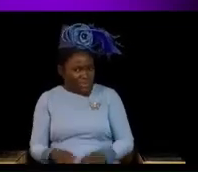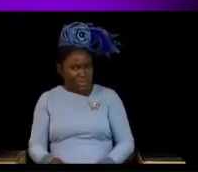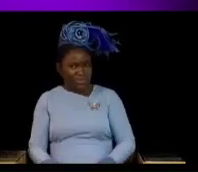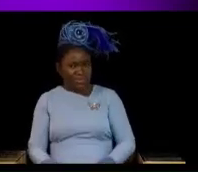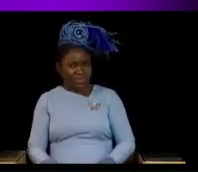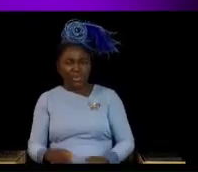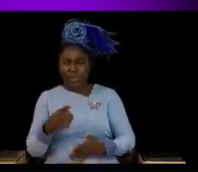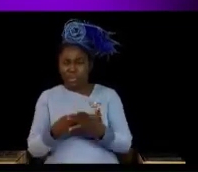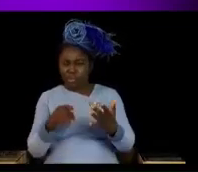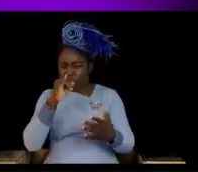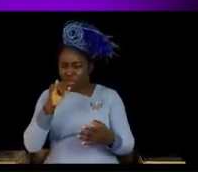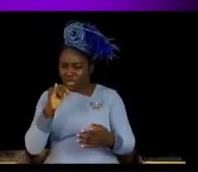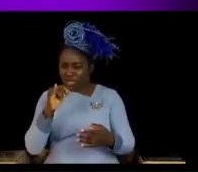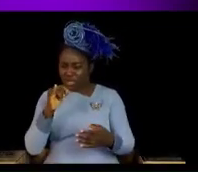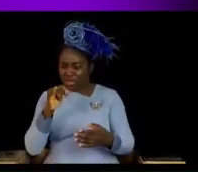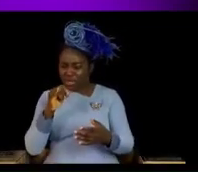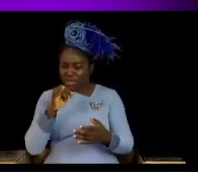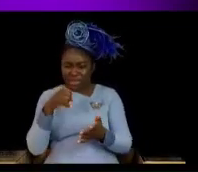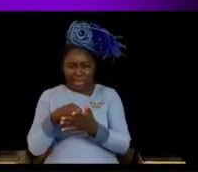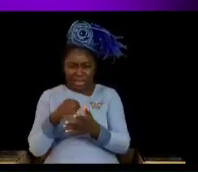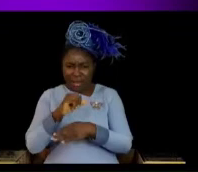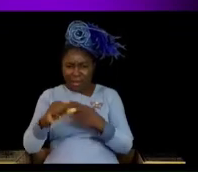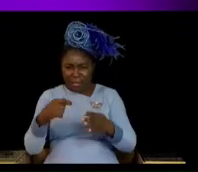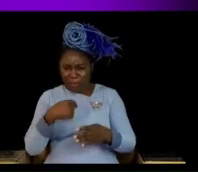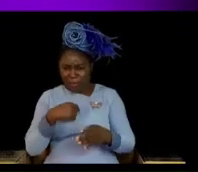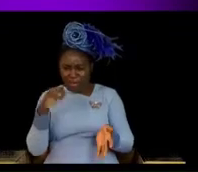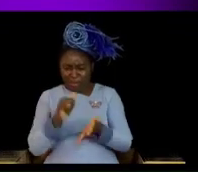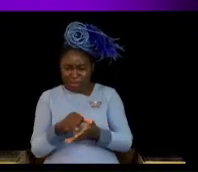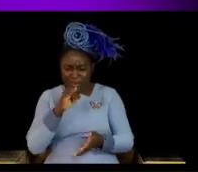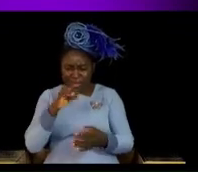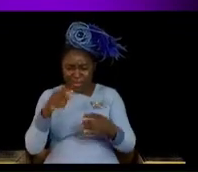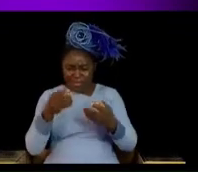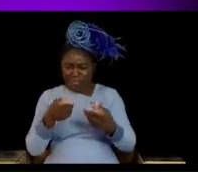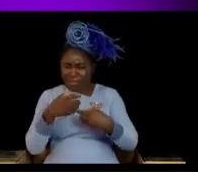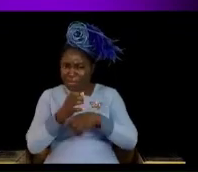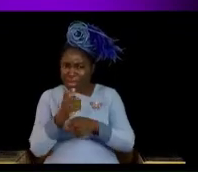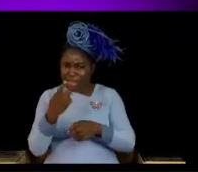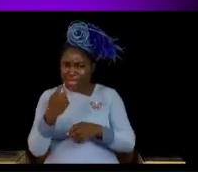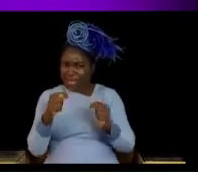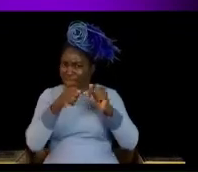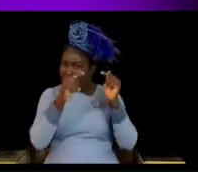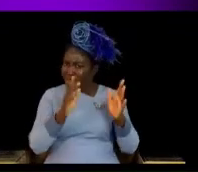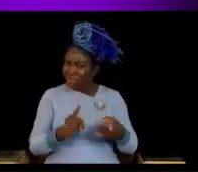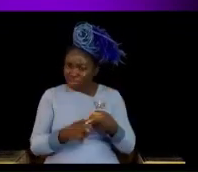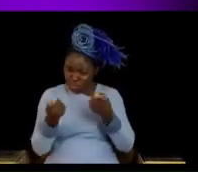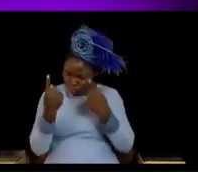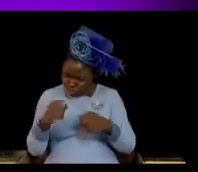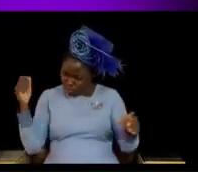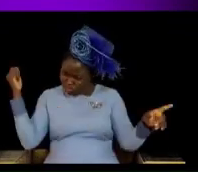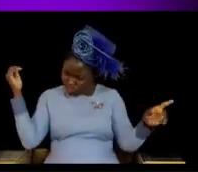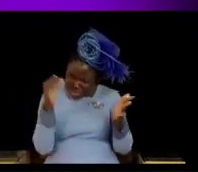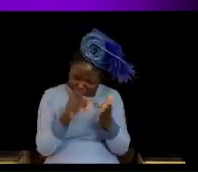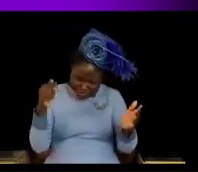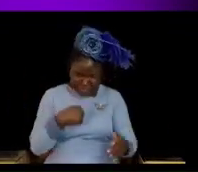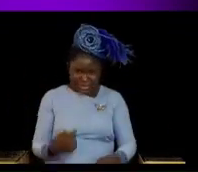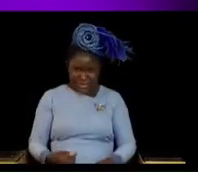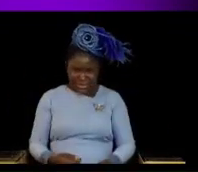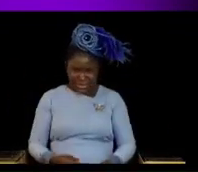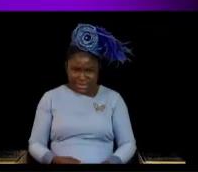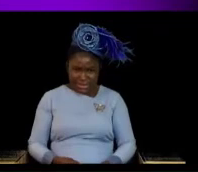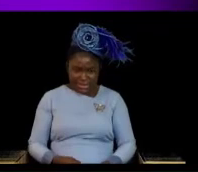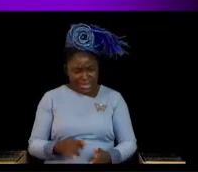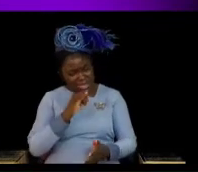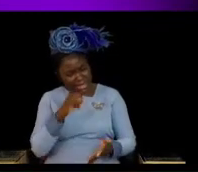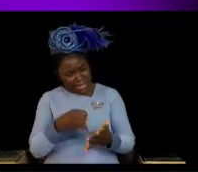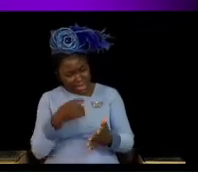interest amongst them? Is it because of your colorful destiny? Is it because they see